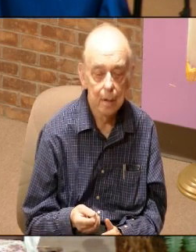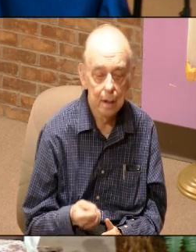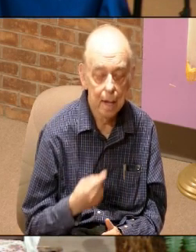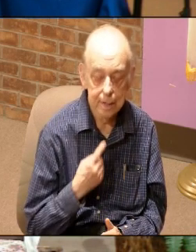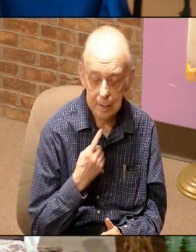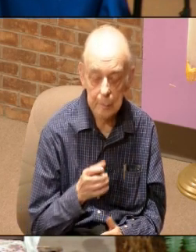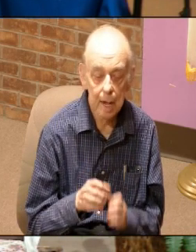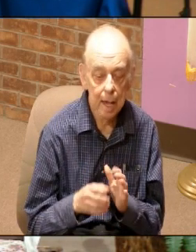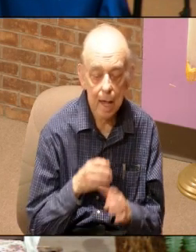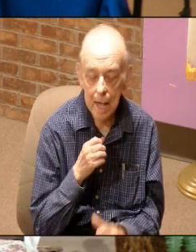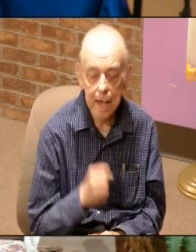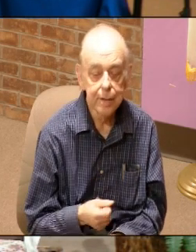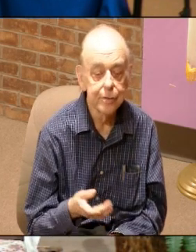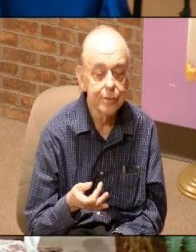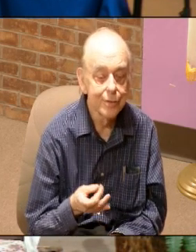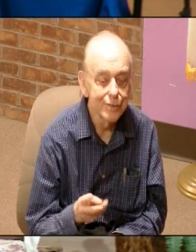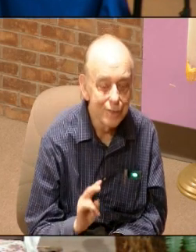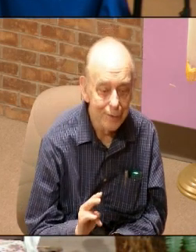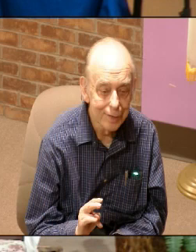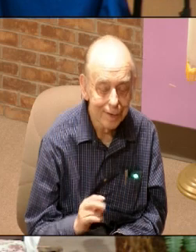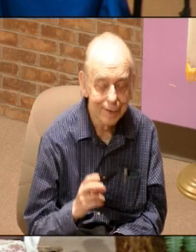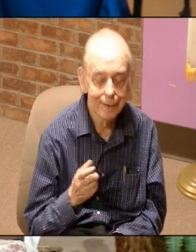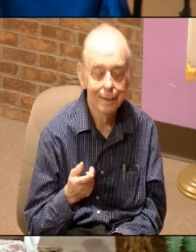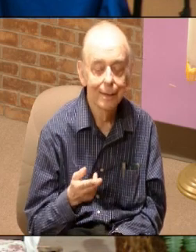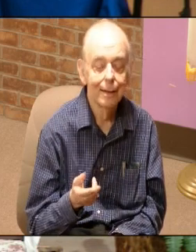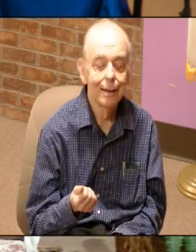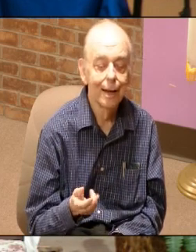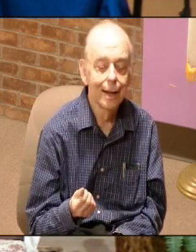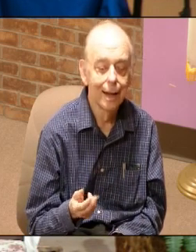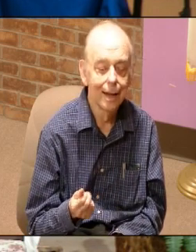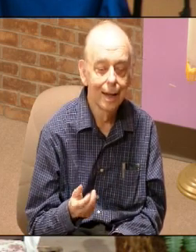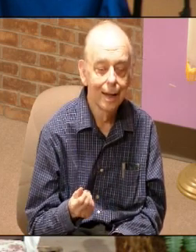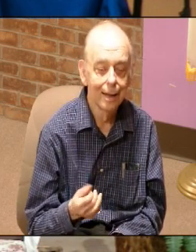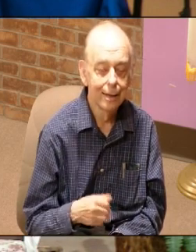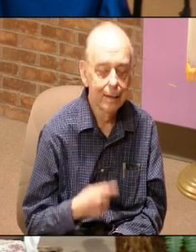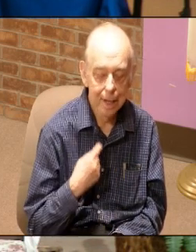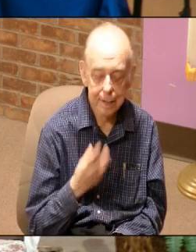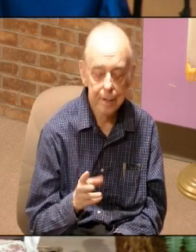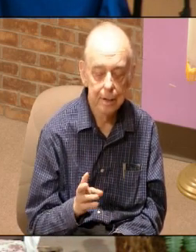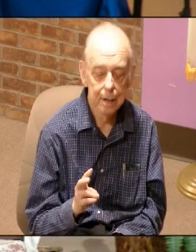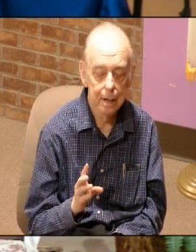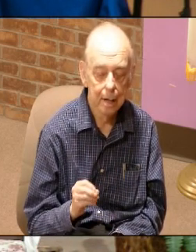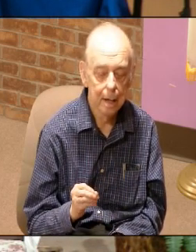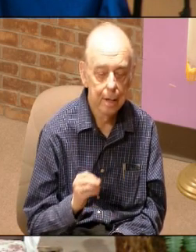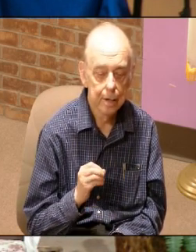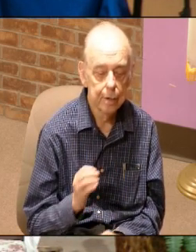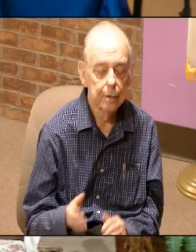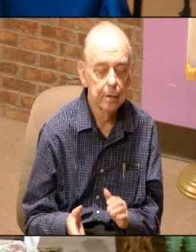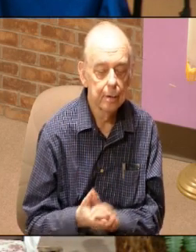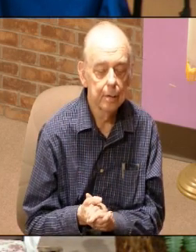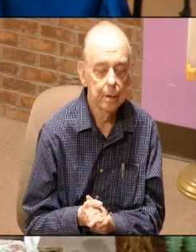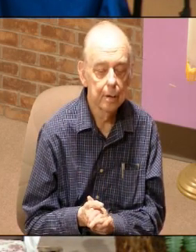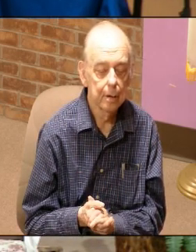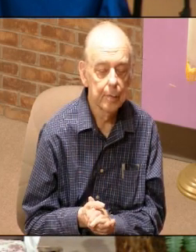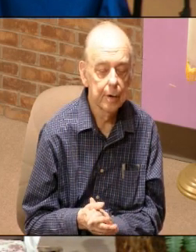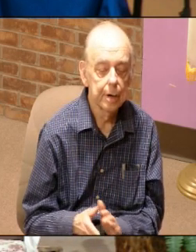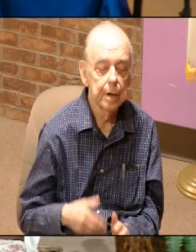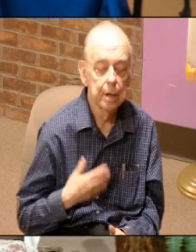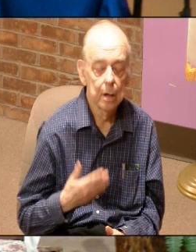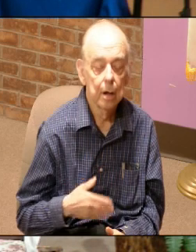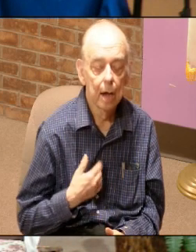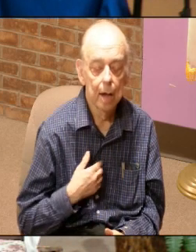17 you know I'll tell them 70 man you got married young yo I was 18